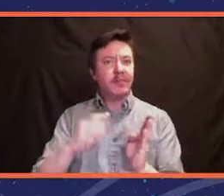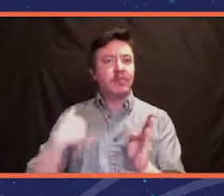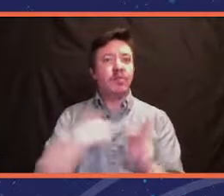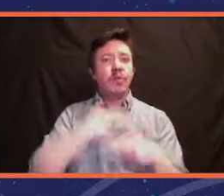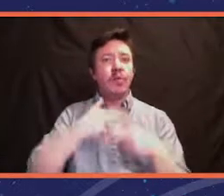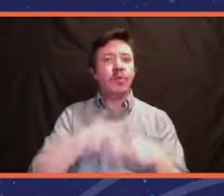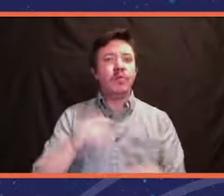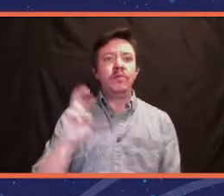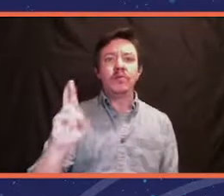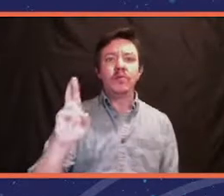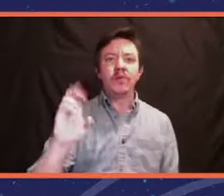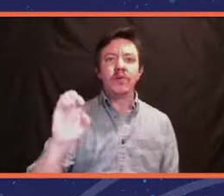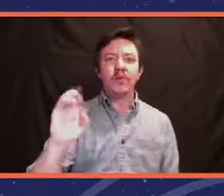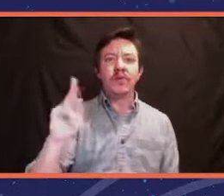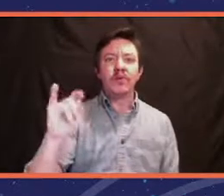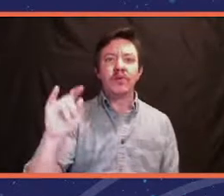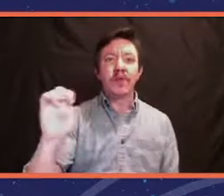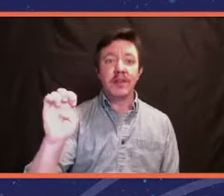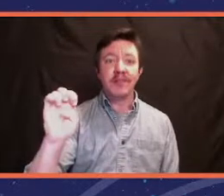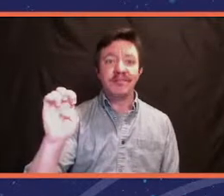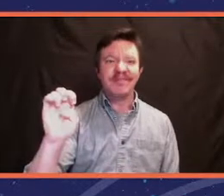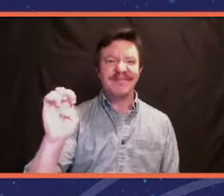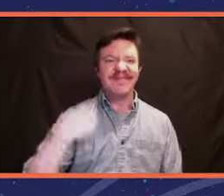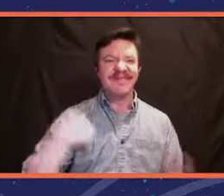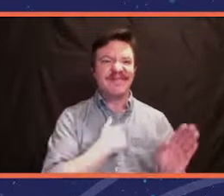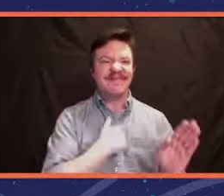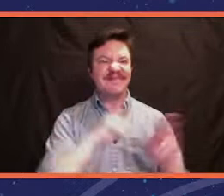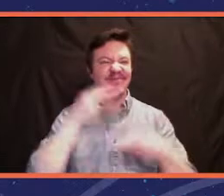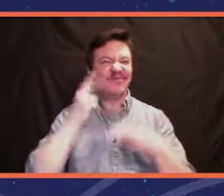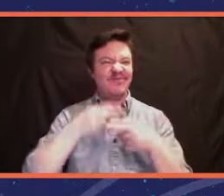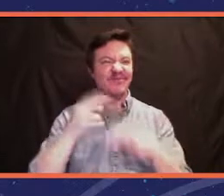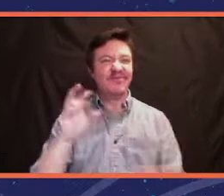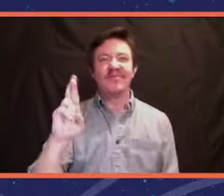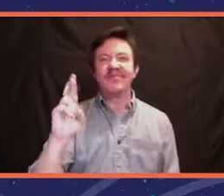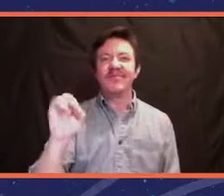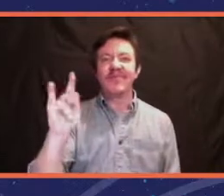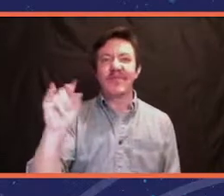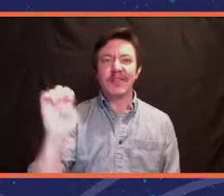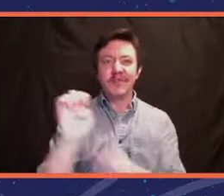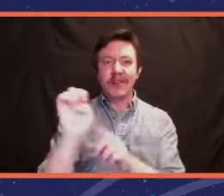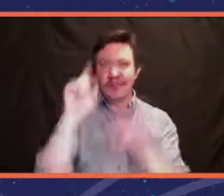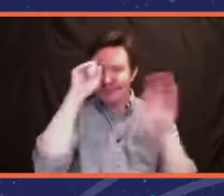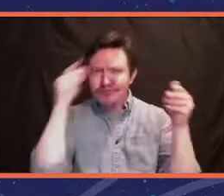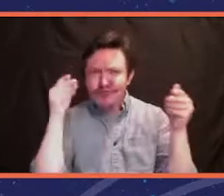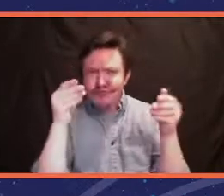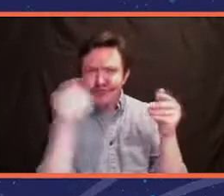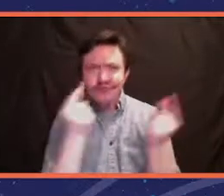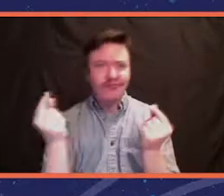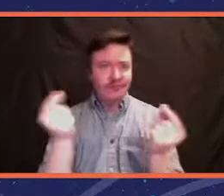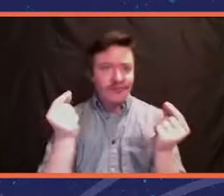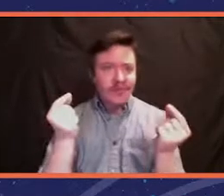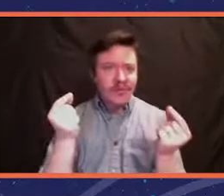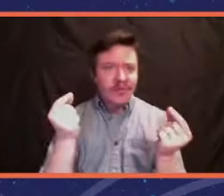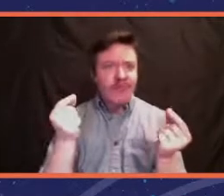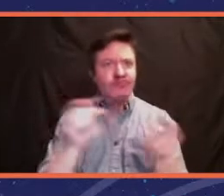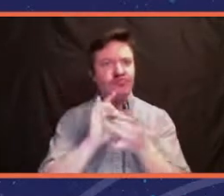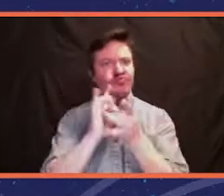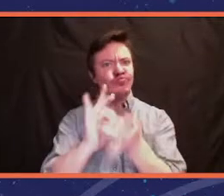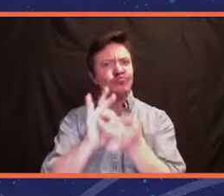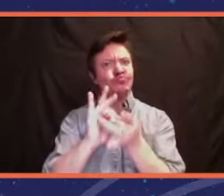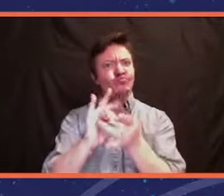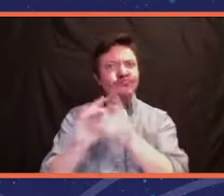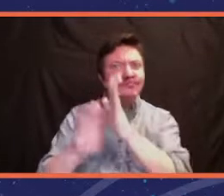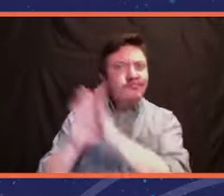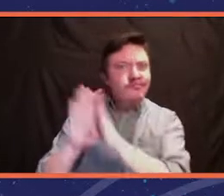And with this series, we called it Rekindle because we wanted to be focused around rebridging relationships, because we understand